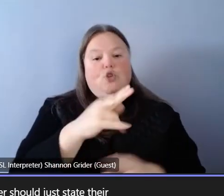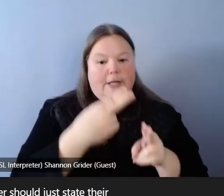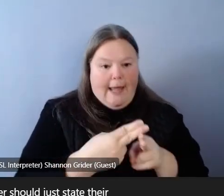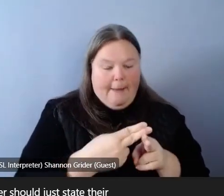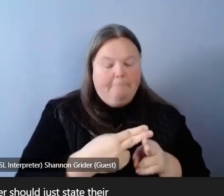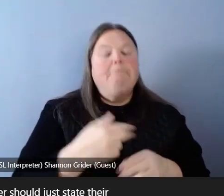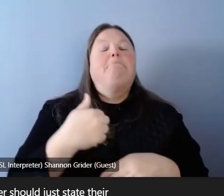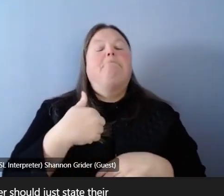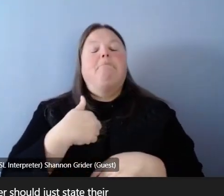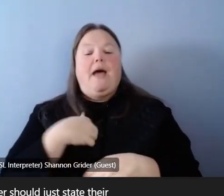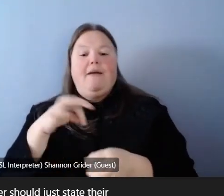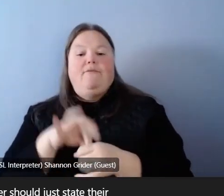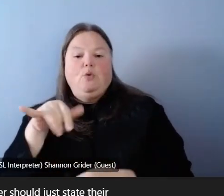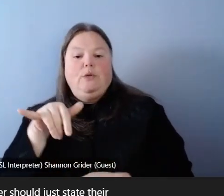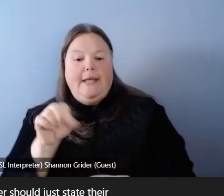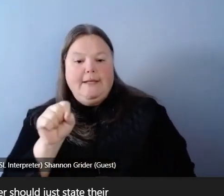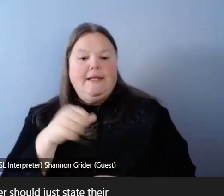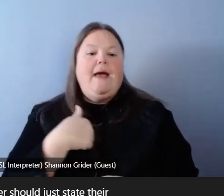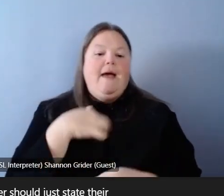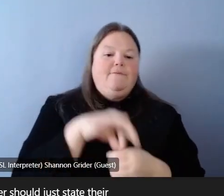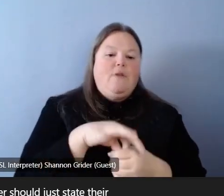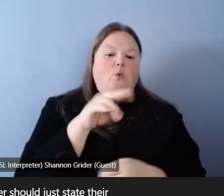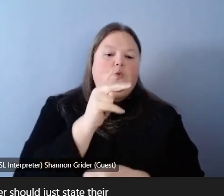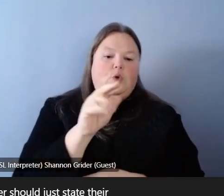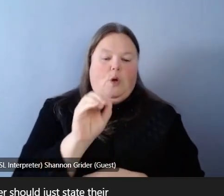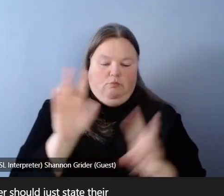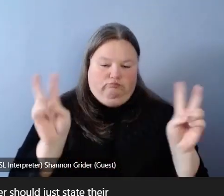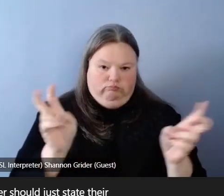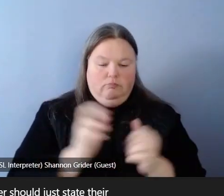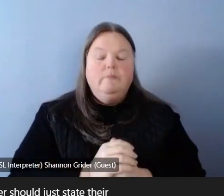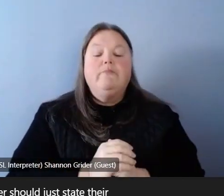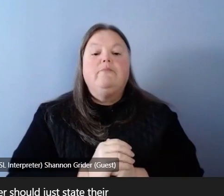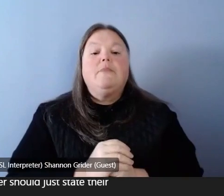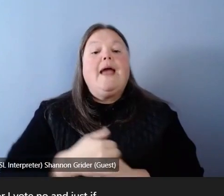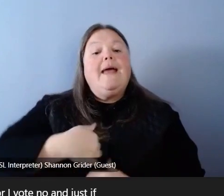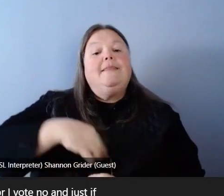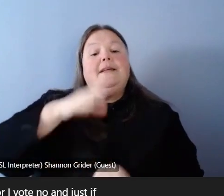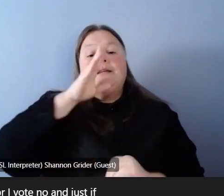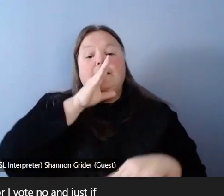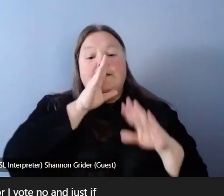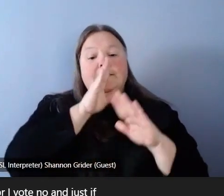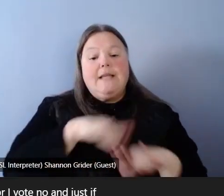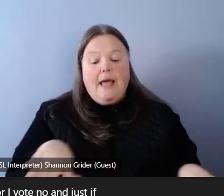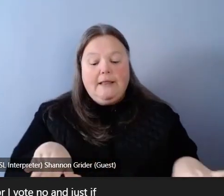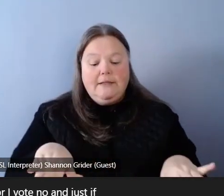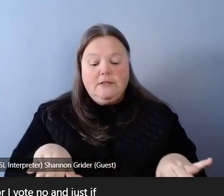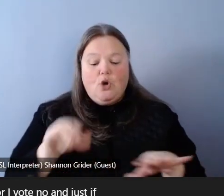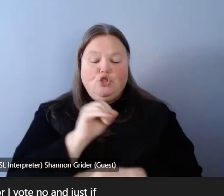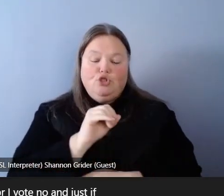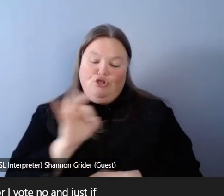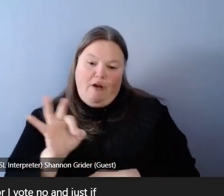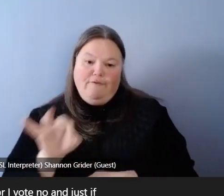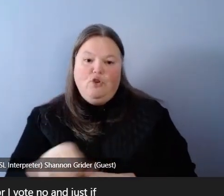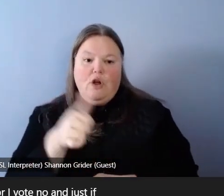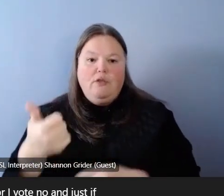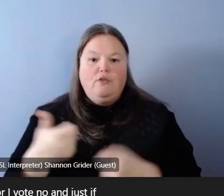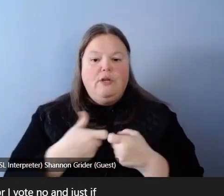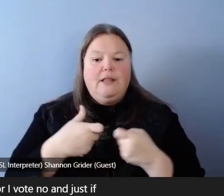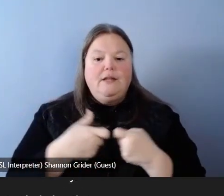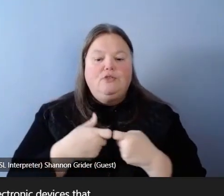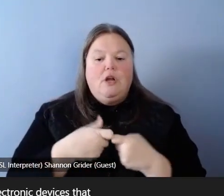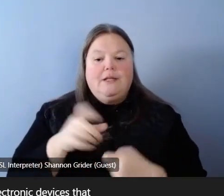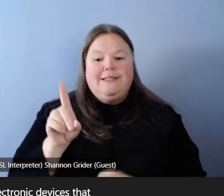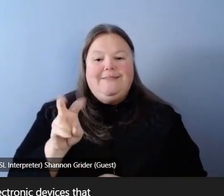vote yes or I vote no. And just, if you could, silence or turn off other electronic devices that may